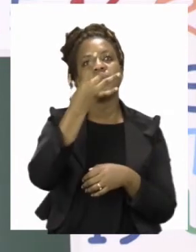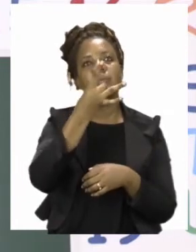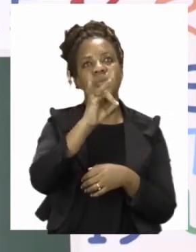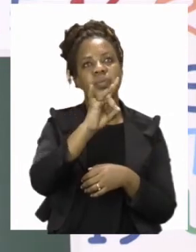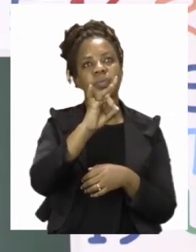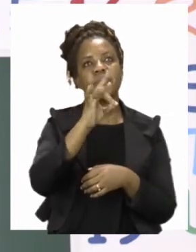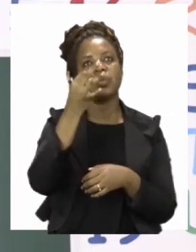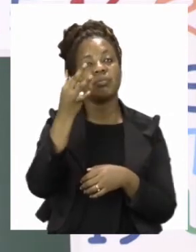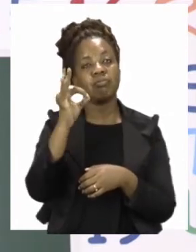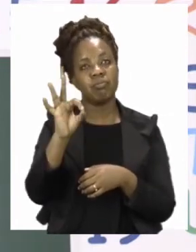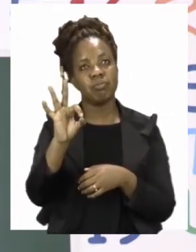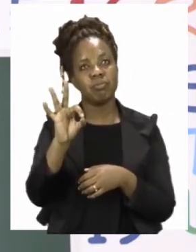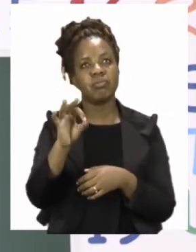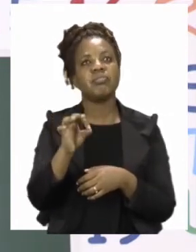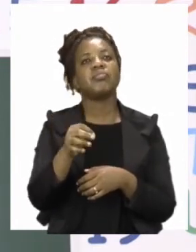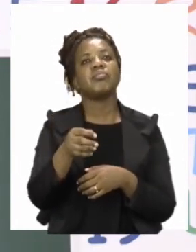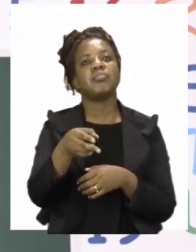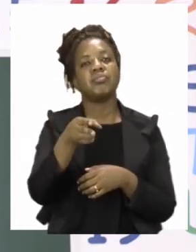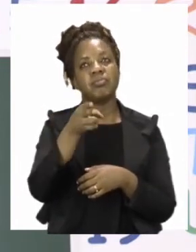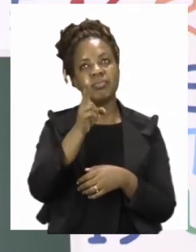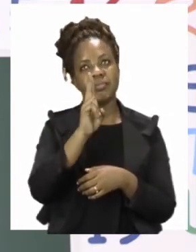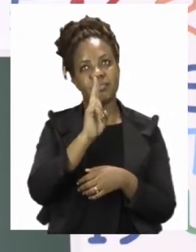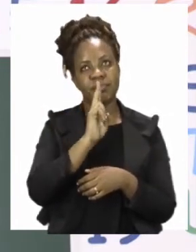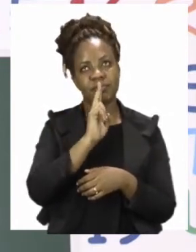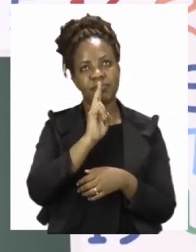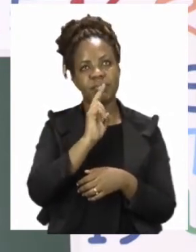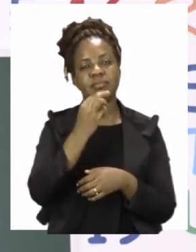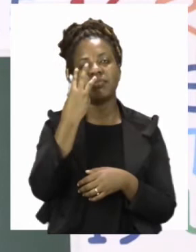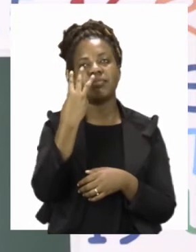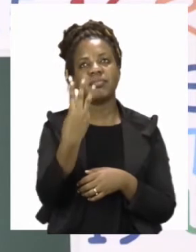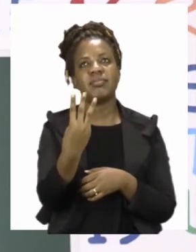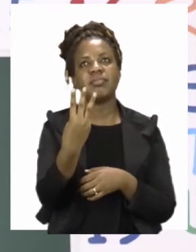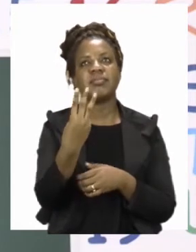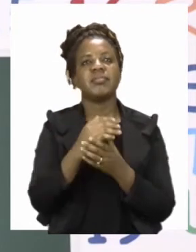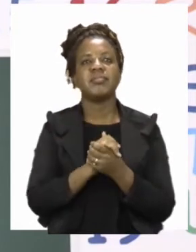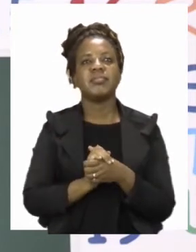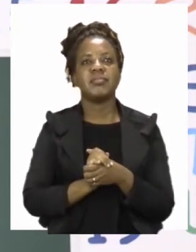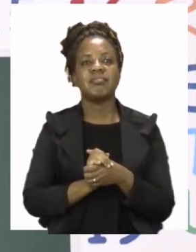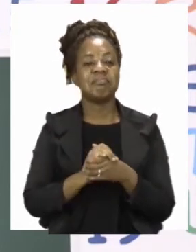say 12 is already there. So we're counting backwards until we get to 9.